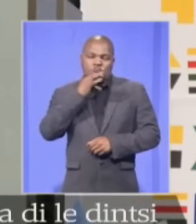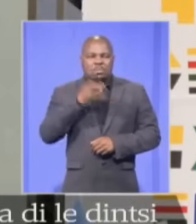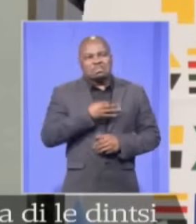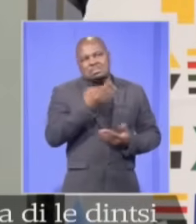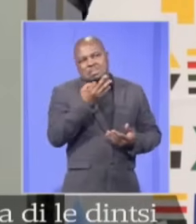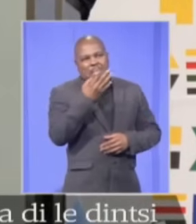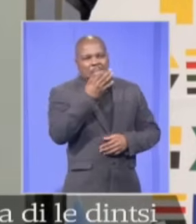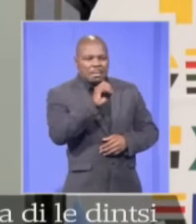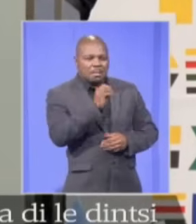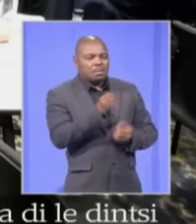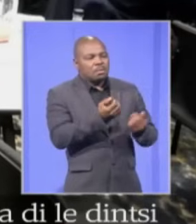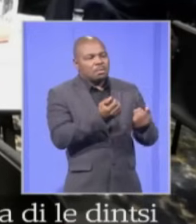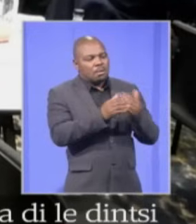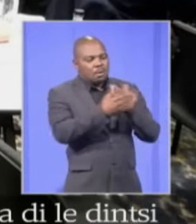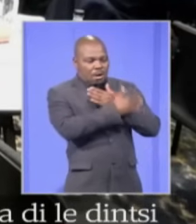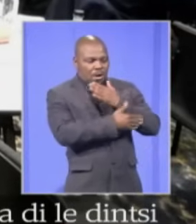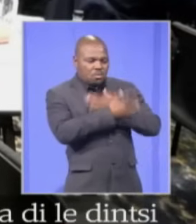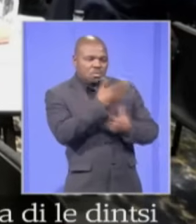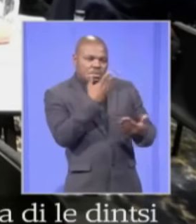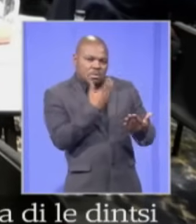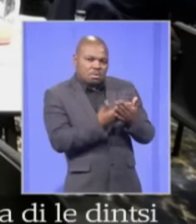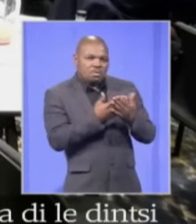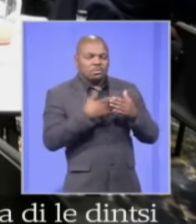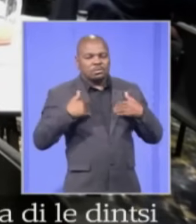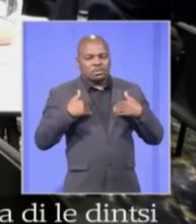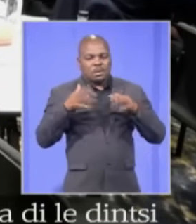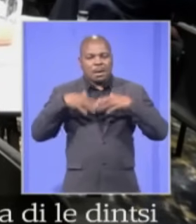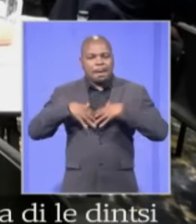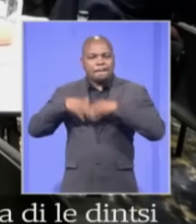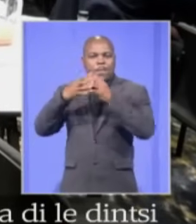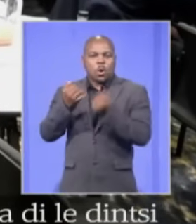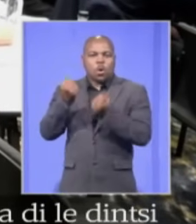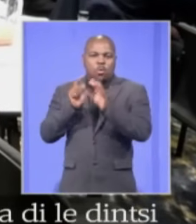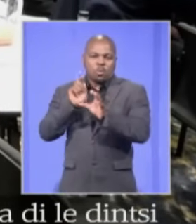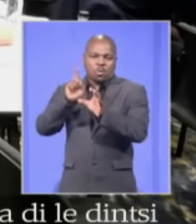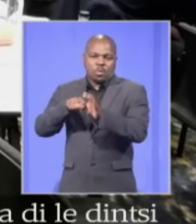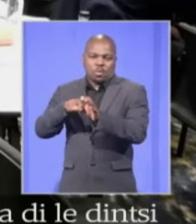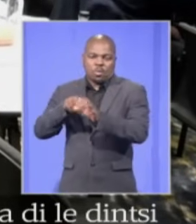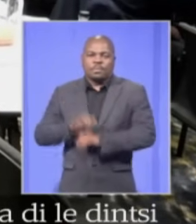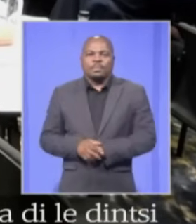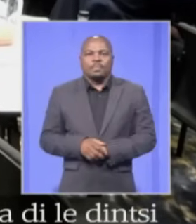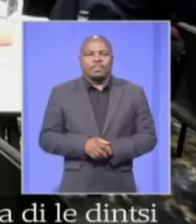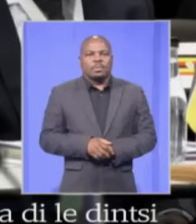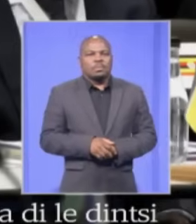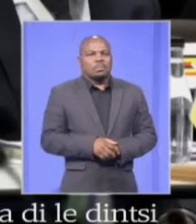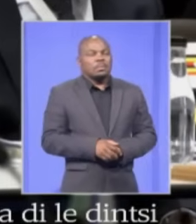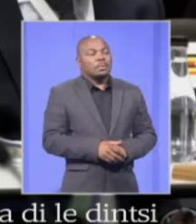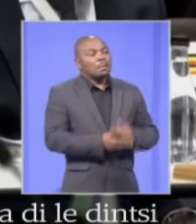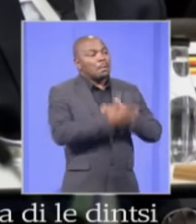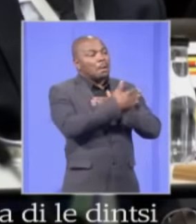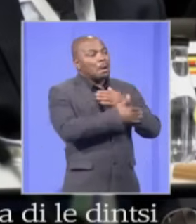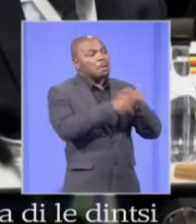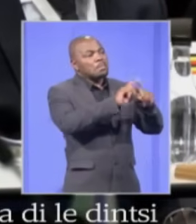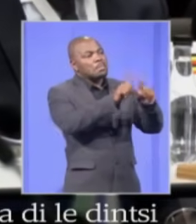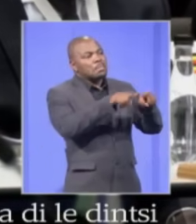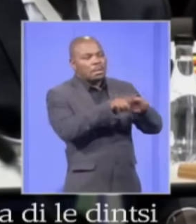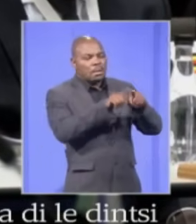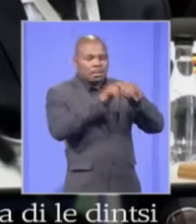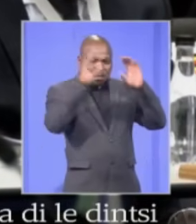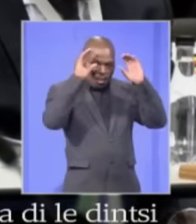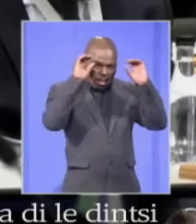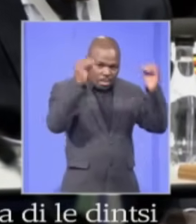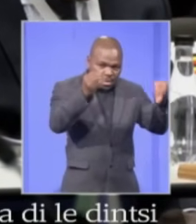tsa itlhaganedisiwa go ka simolola kgotlatshekelo ya mothale ono. Dinaga tse di supileng kgatlhego di akaretsa